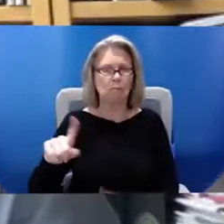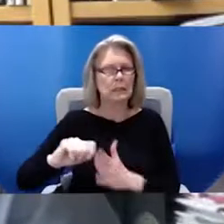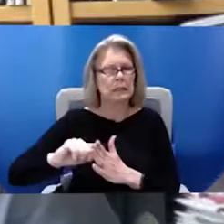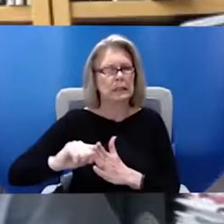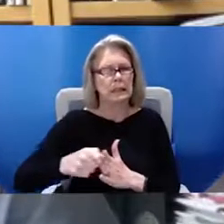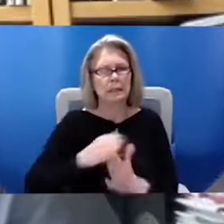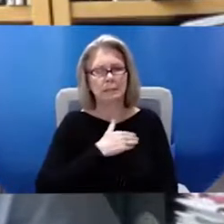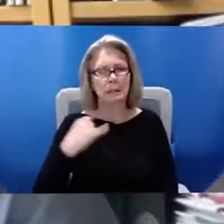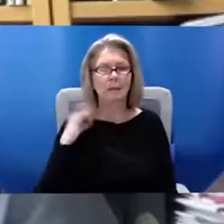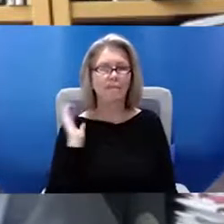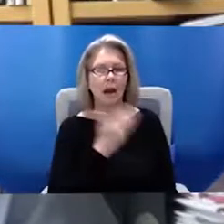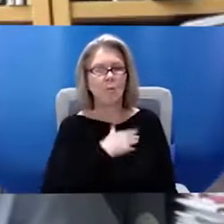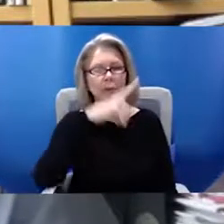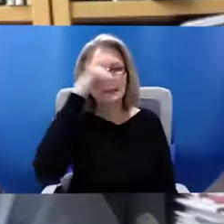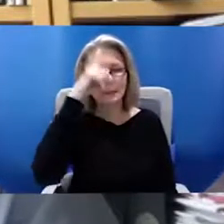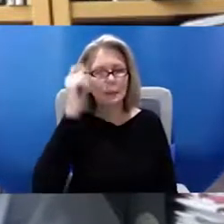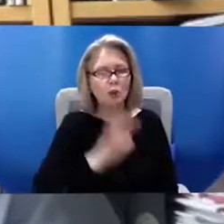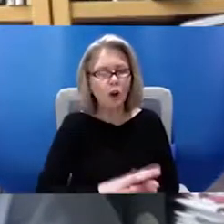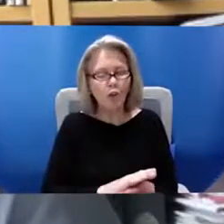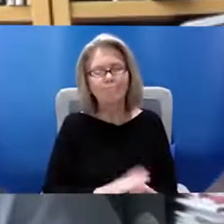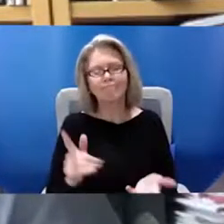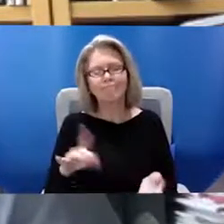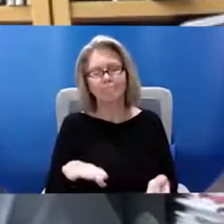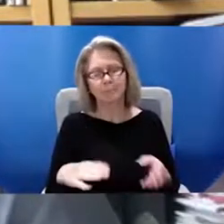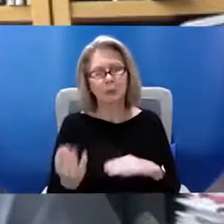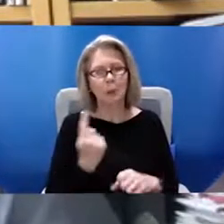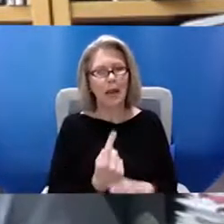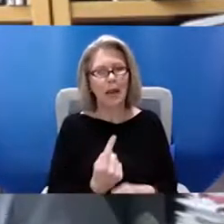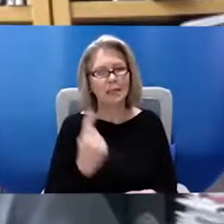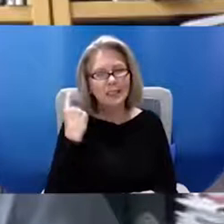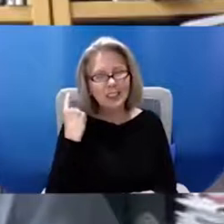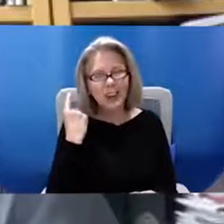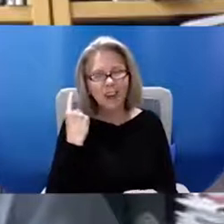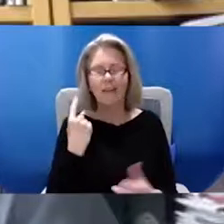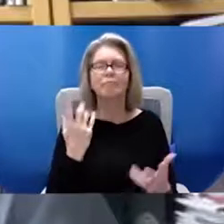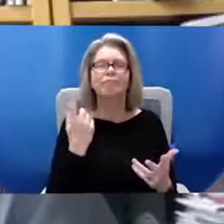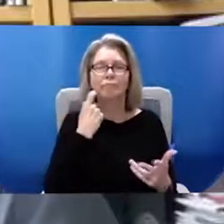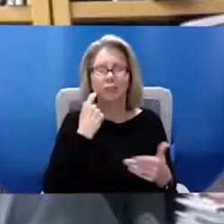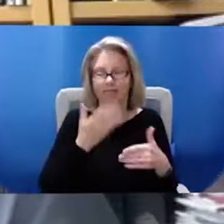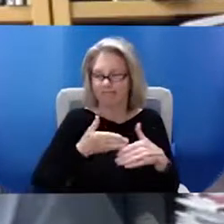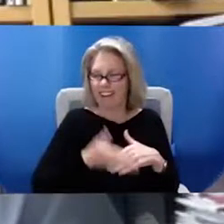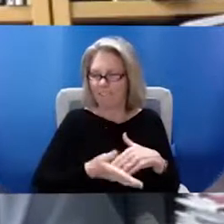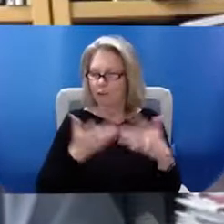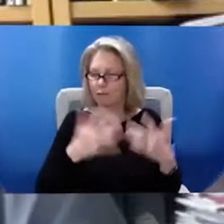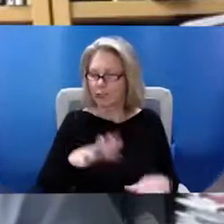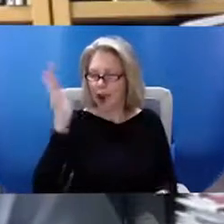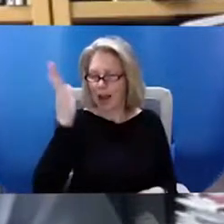key members of our summer school, and she passed away last year just after